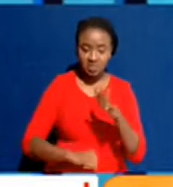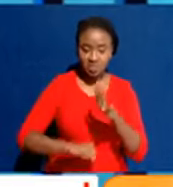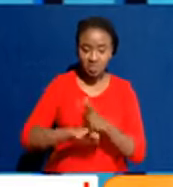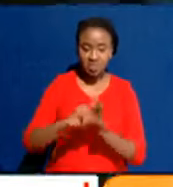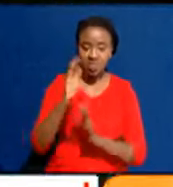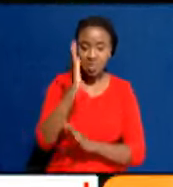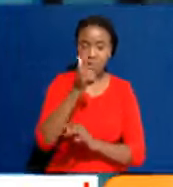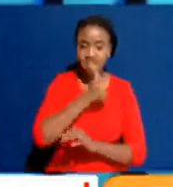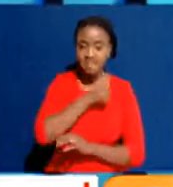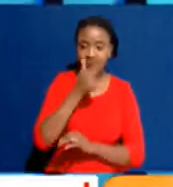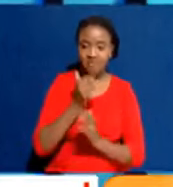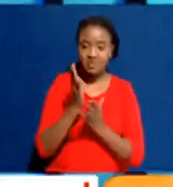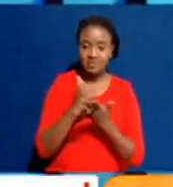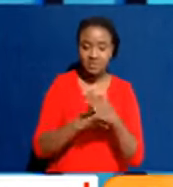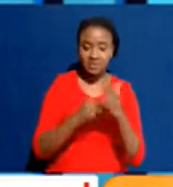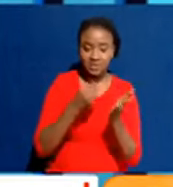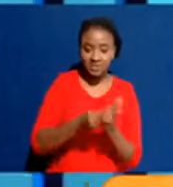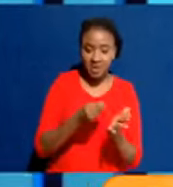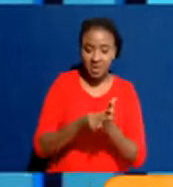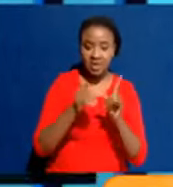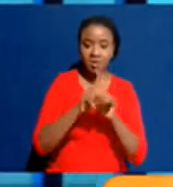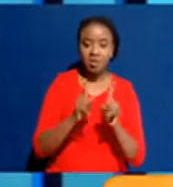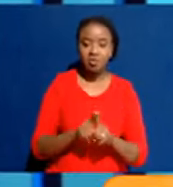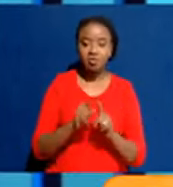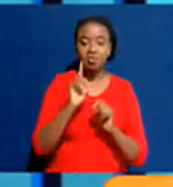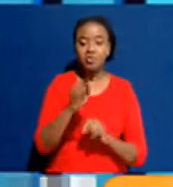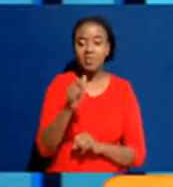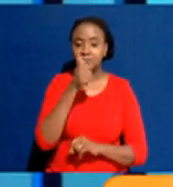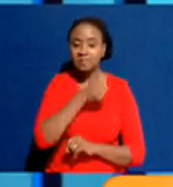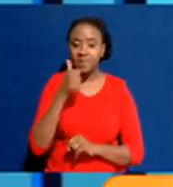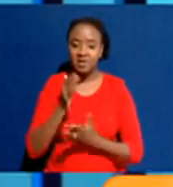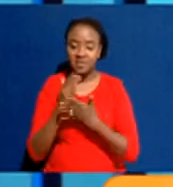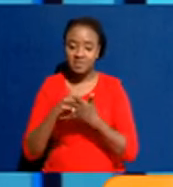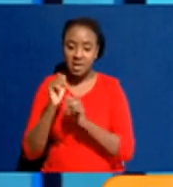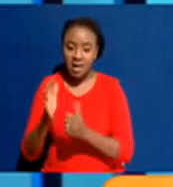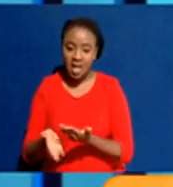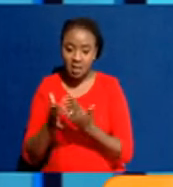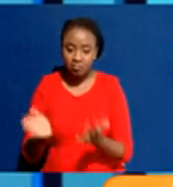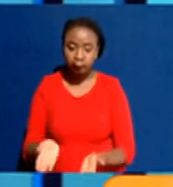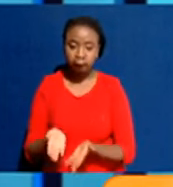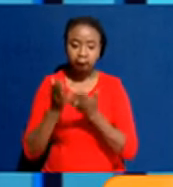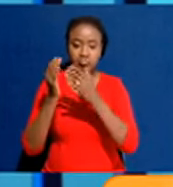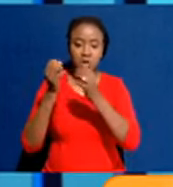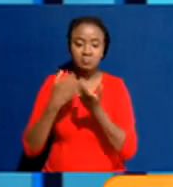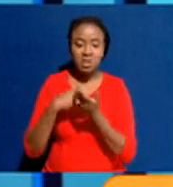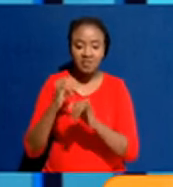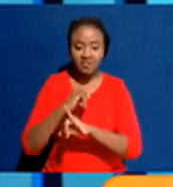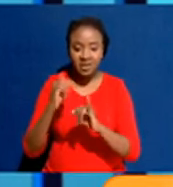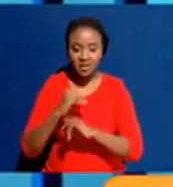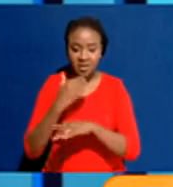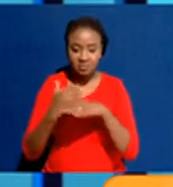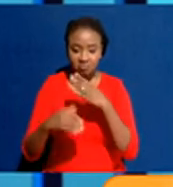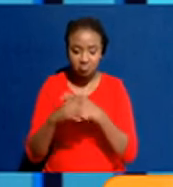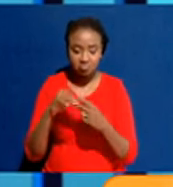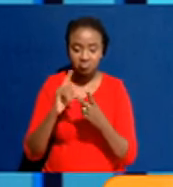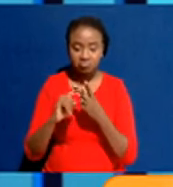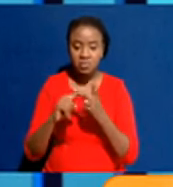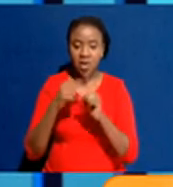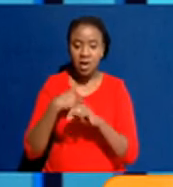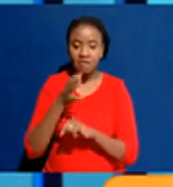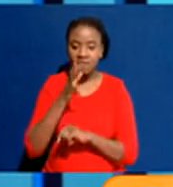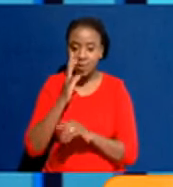financing. The private sector can help in developing clean infrastructure, reducing energy and water use, improving the